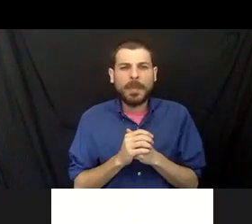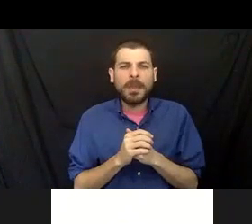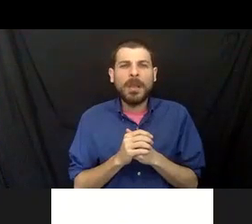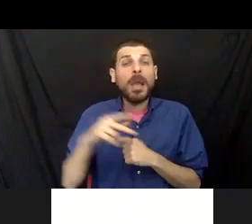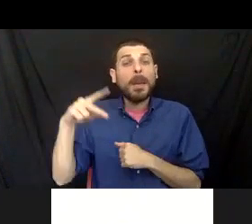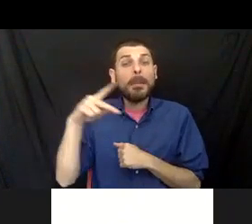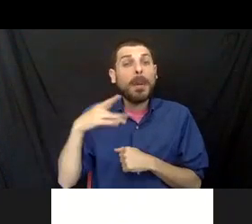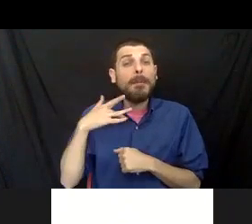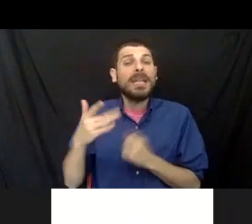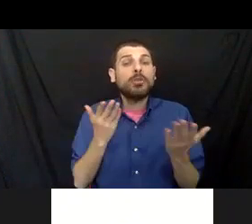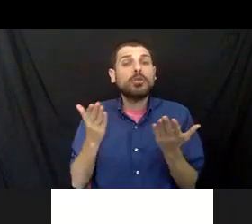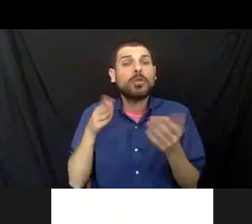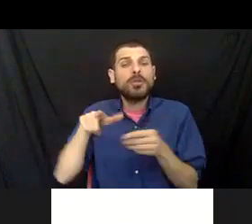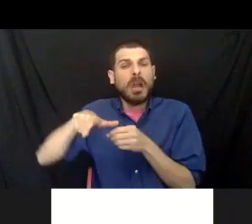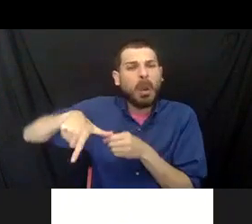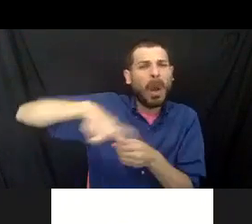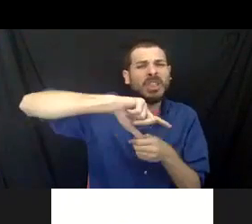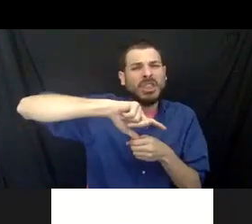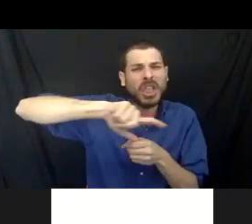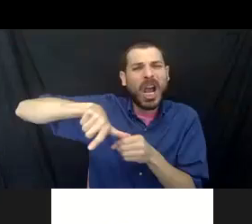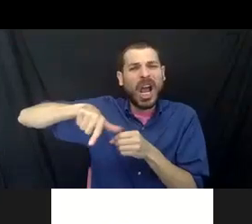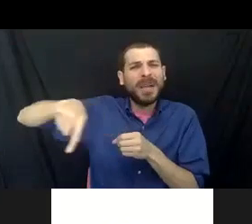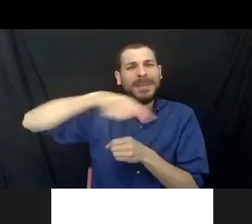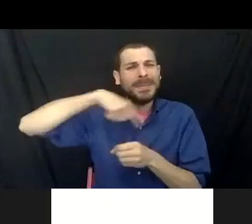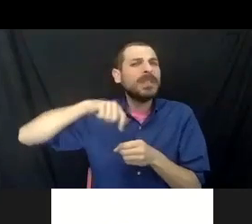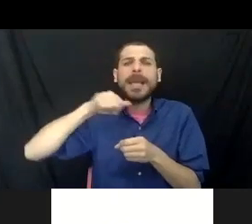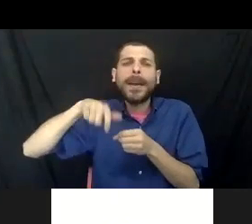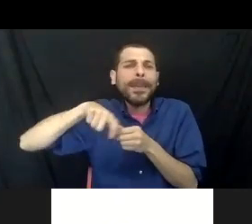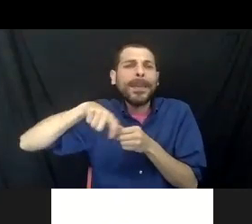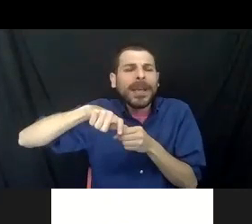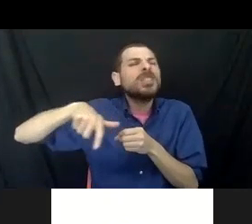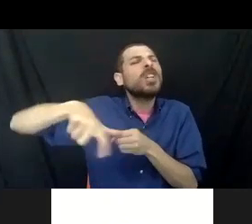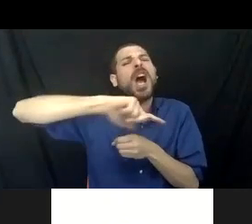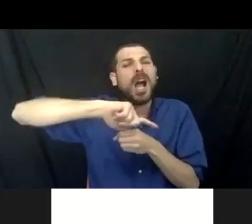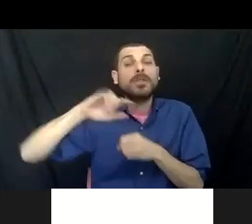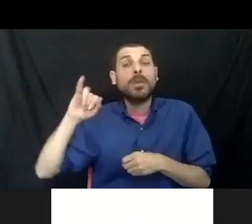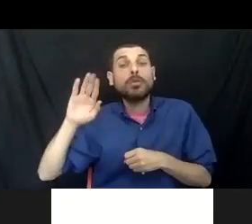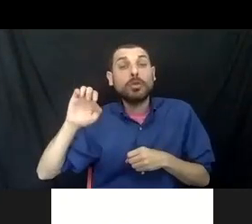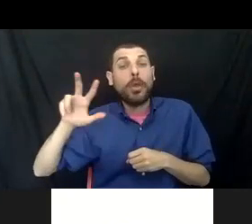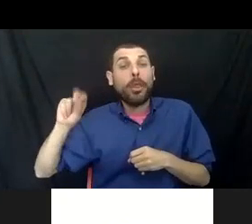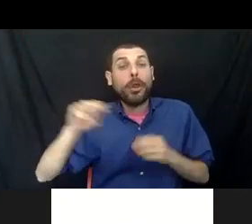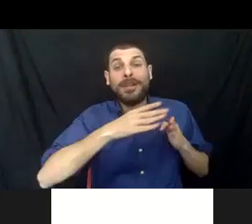area, will still be able to handle some foreclosure cases even after June 30th.